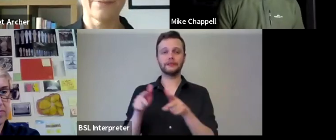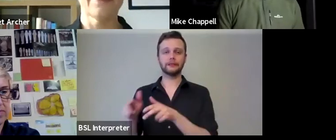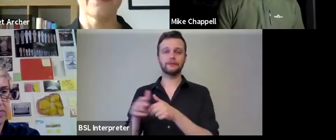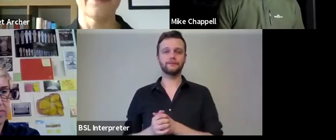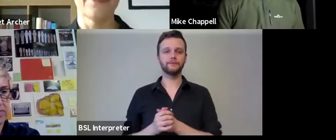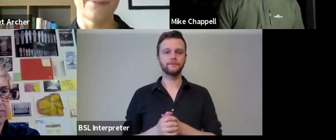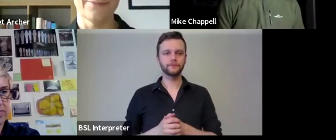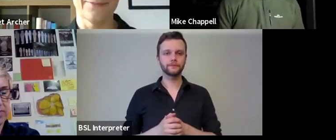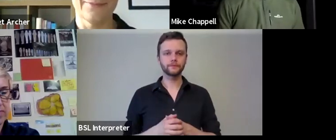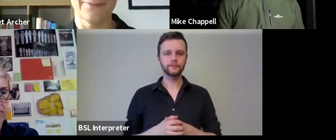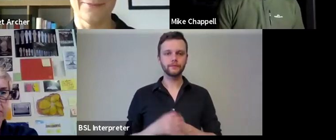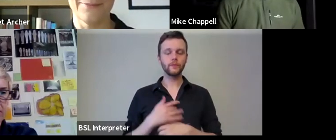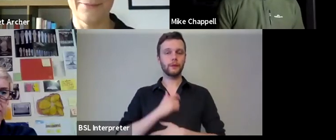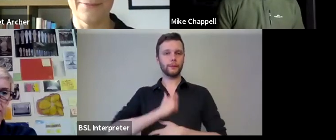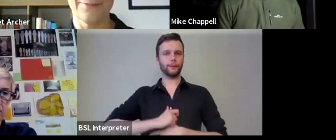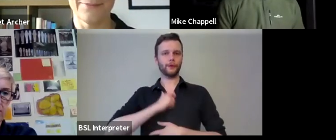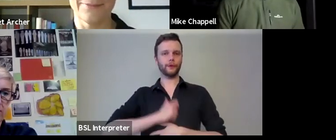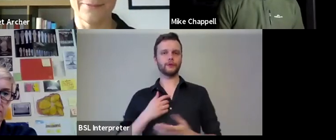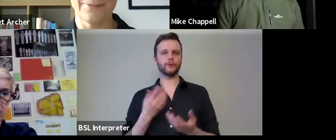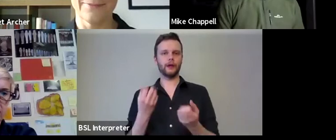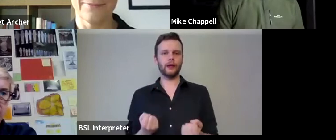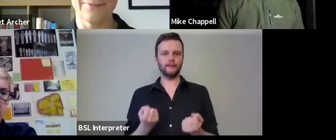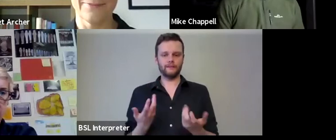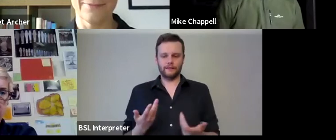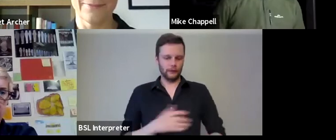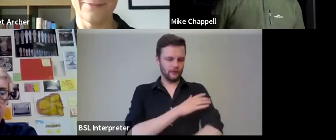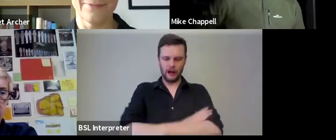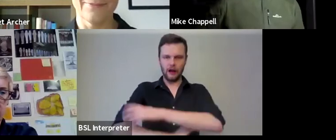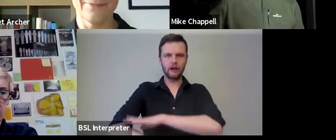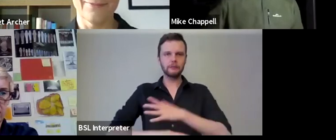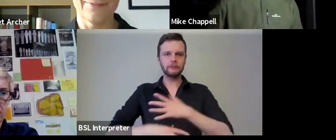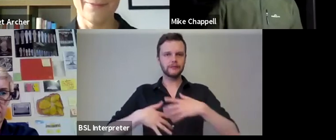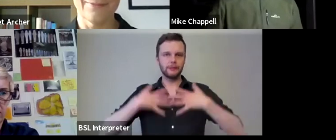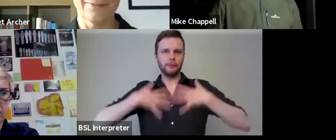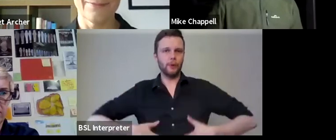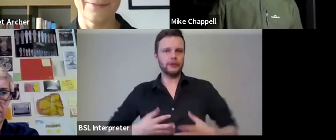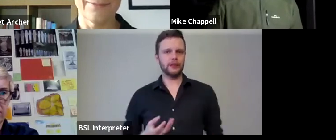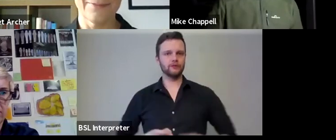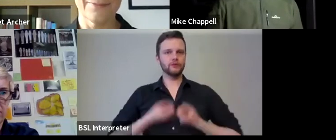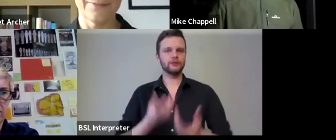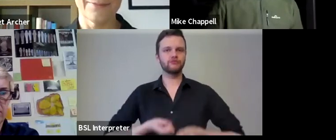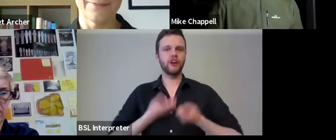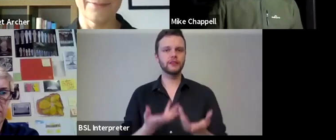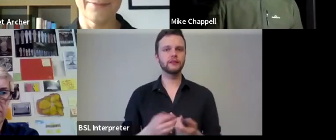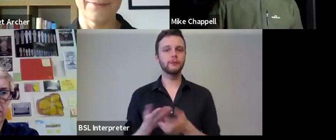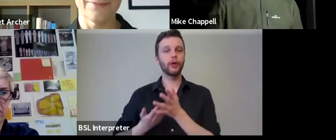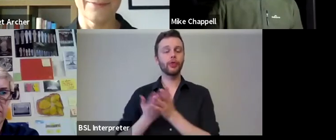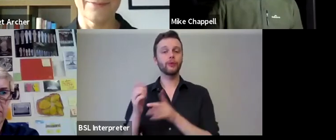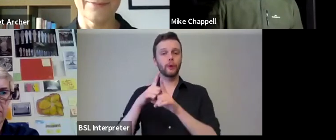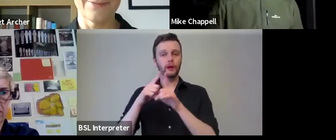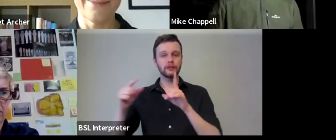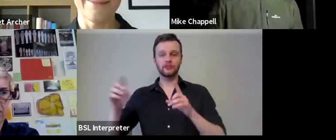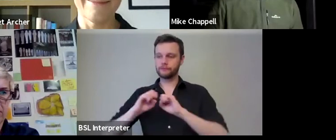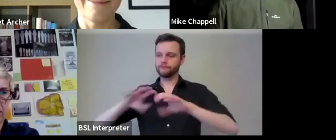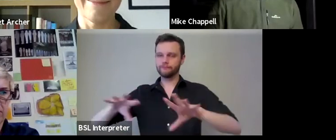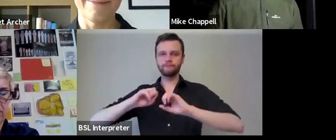a person, we only have a kind of arms, legs, and, you know, our body to express ourselves with. So, but obviously using digital means, I could